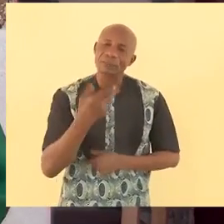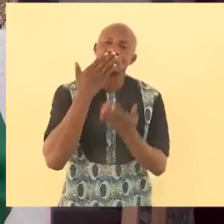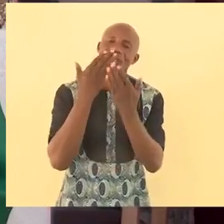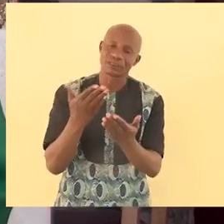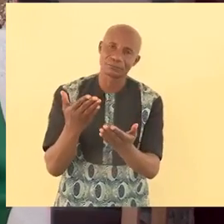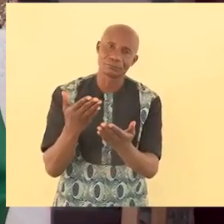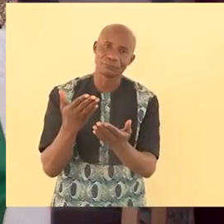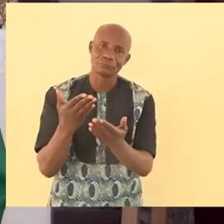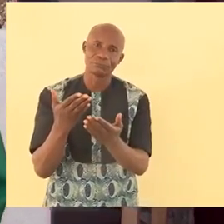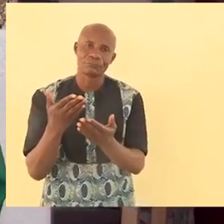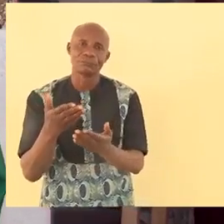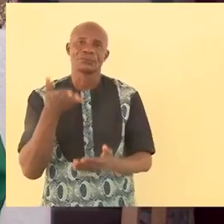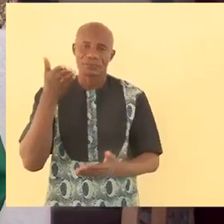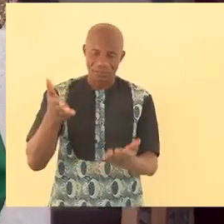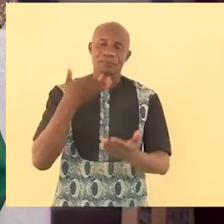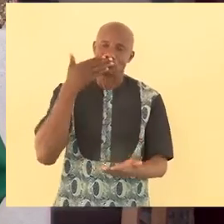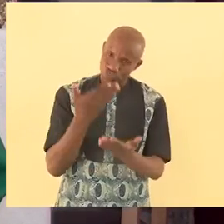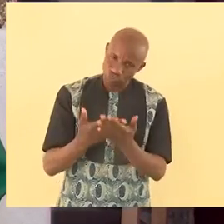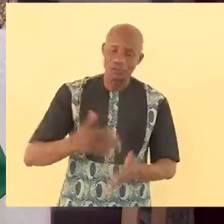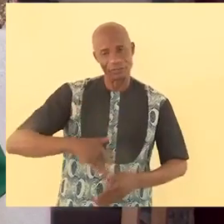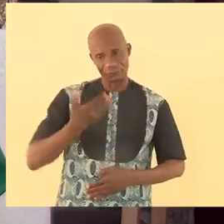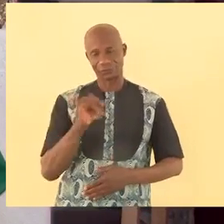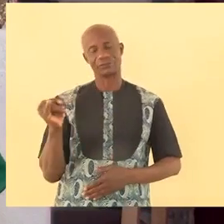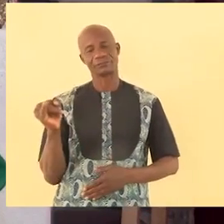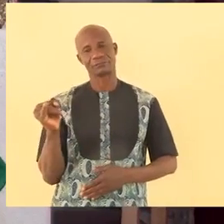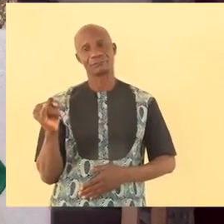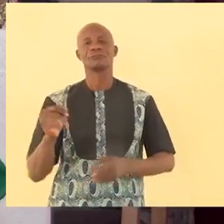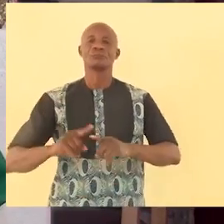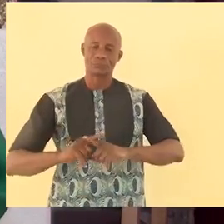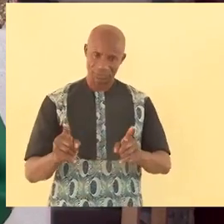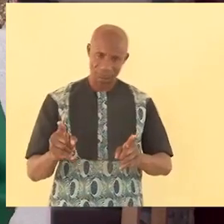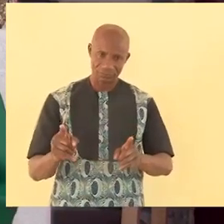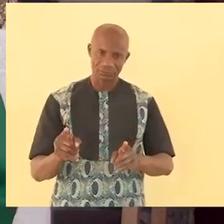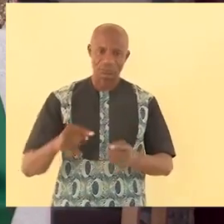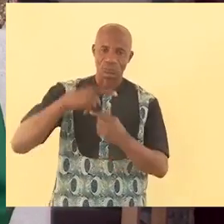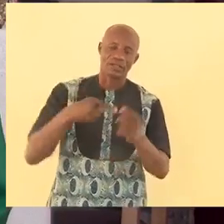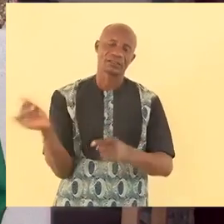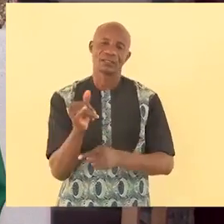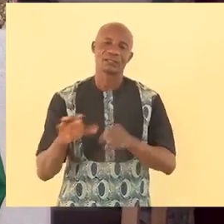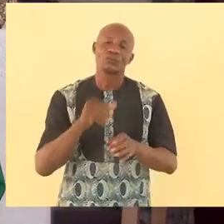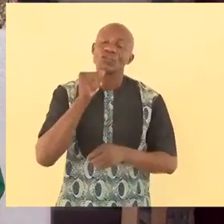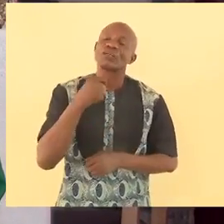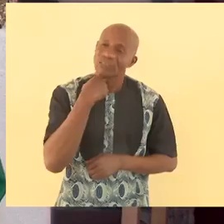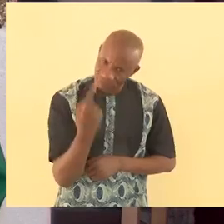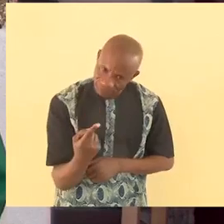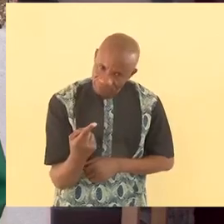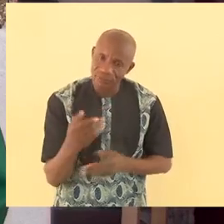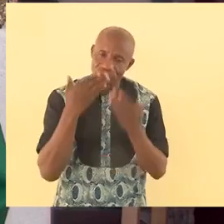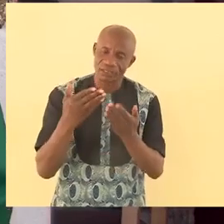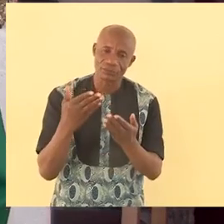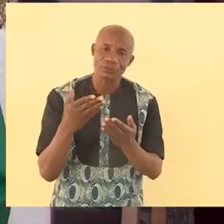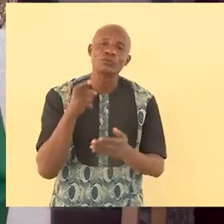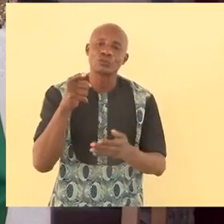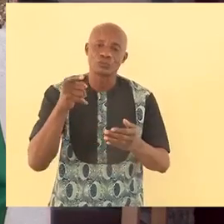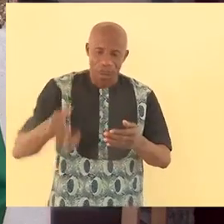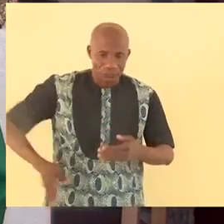you, there's a good feeling from it that you have done something. But when they do not say thank you, you should